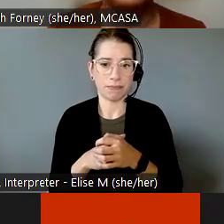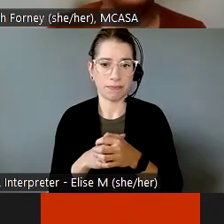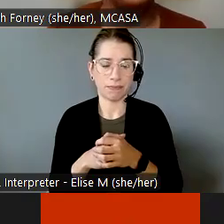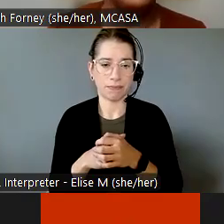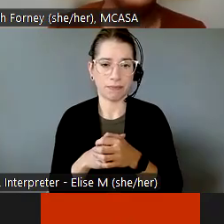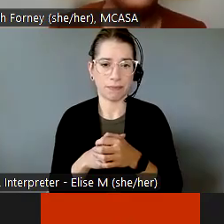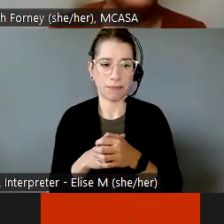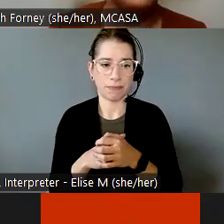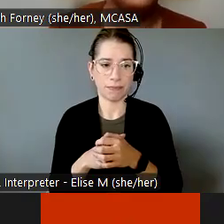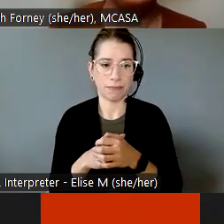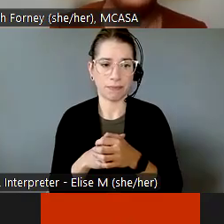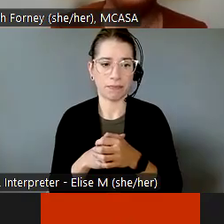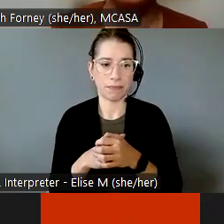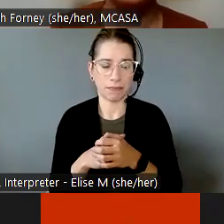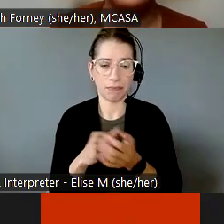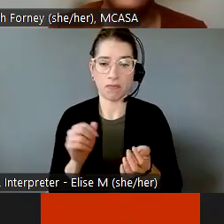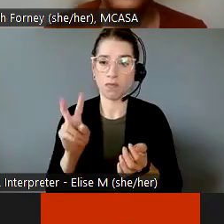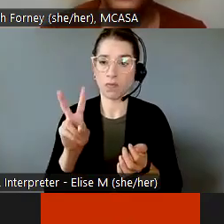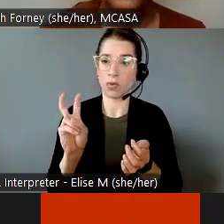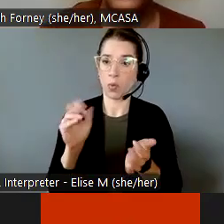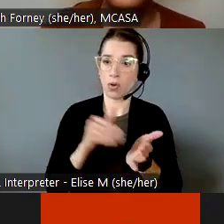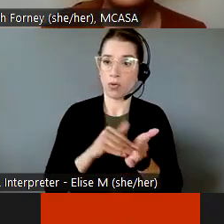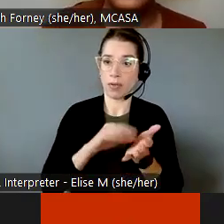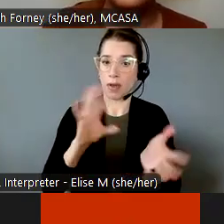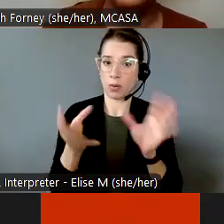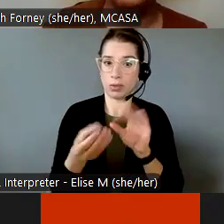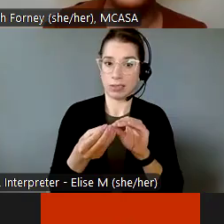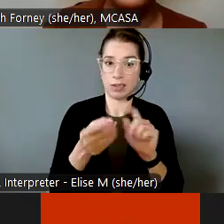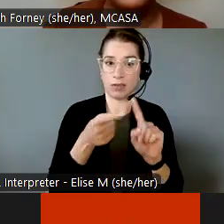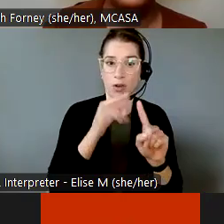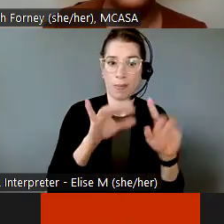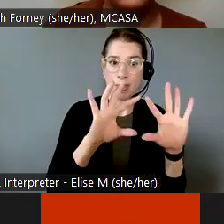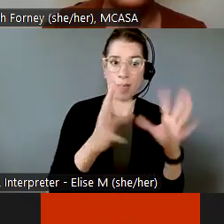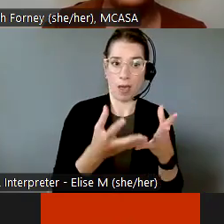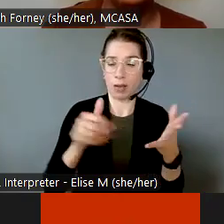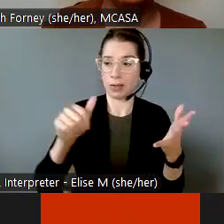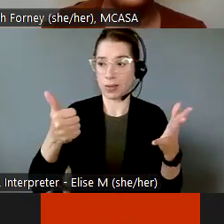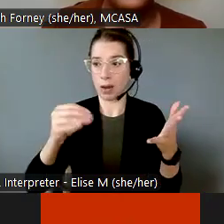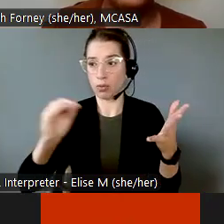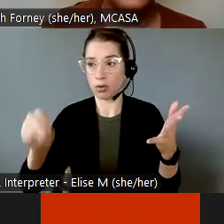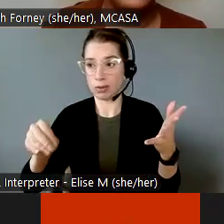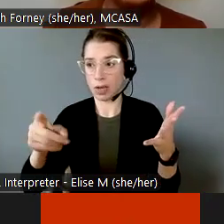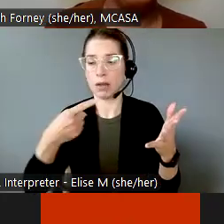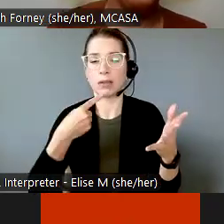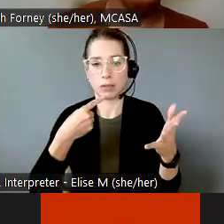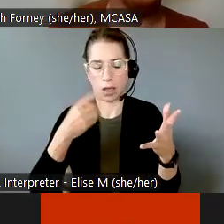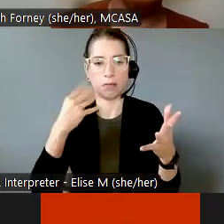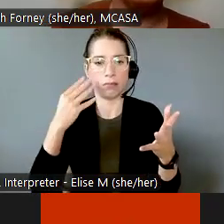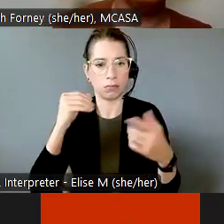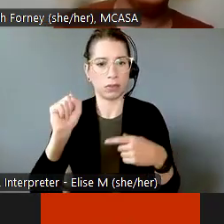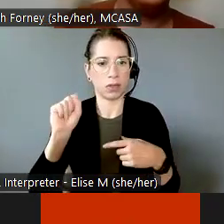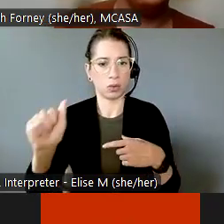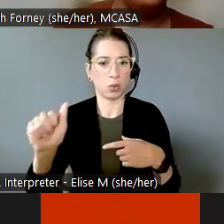And of that 200,000, 10% of them said that they were sexually assaulted during their last period